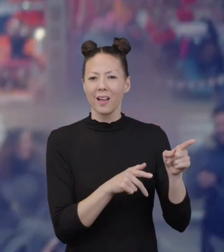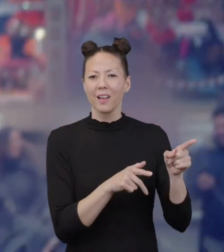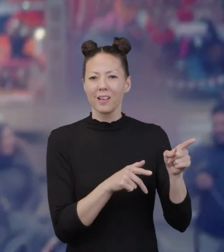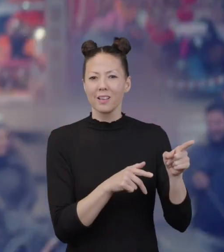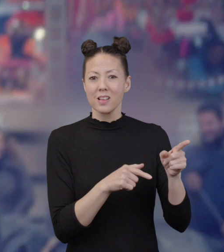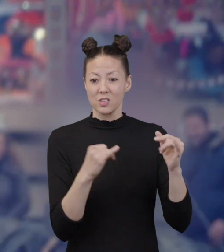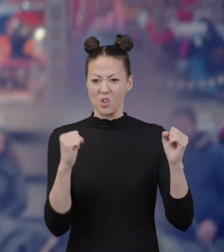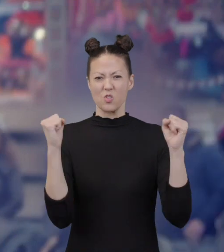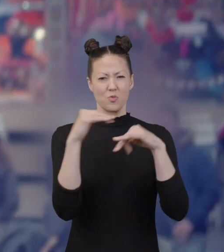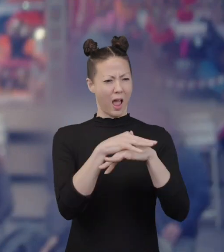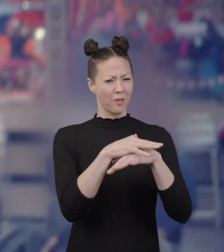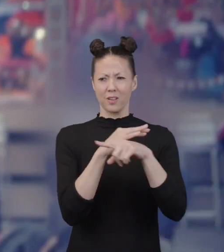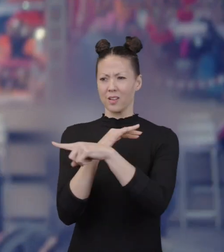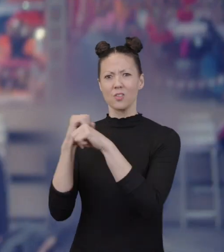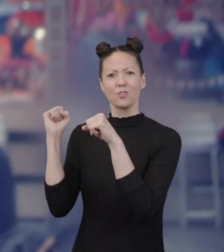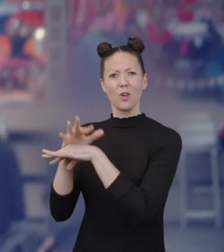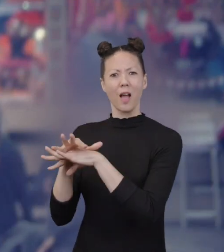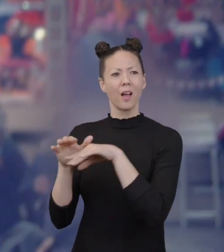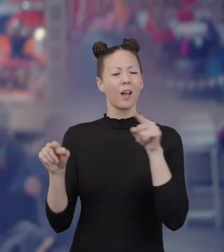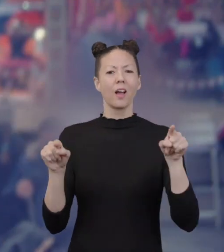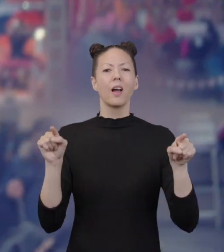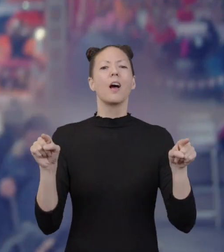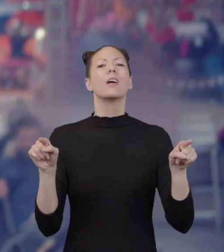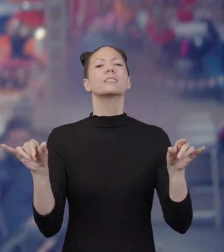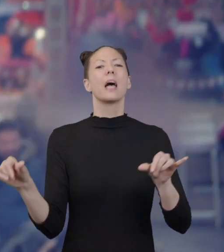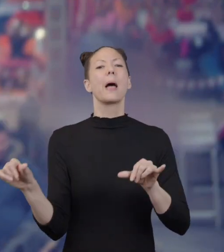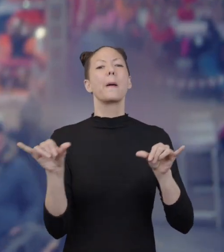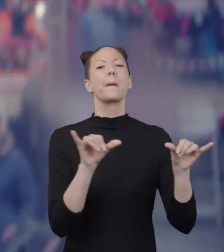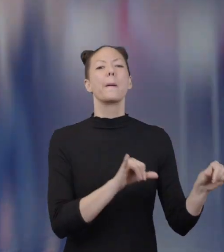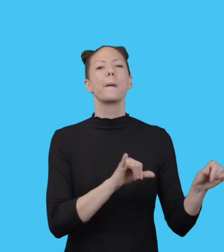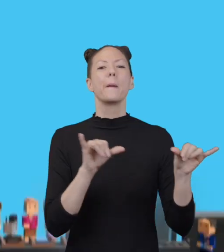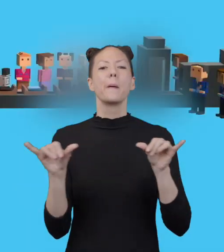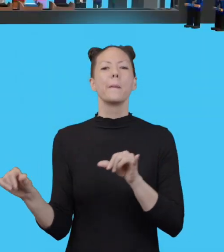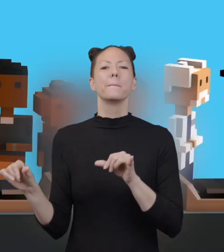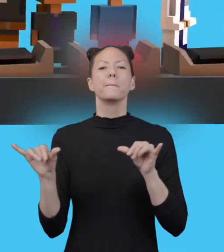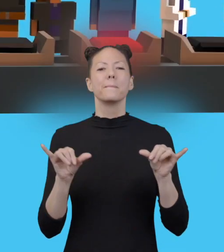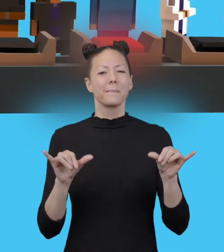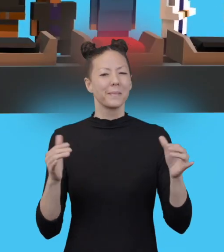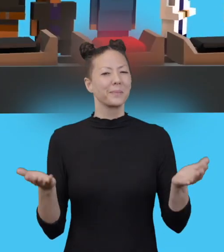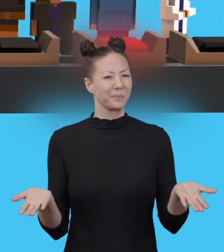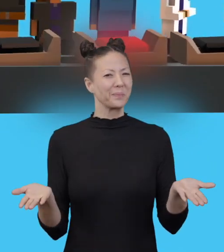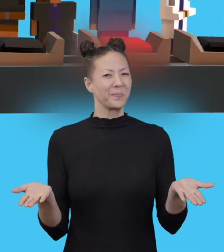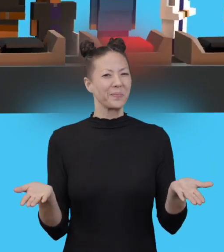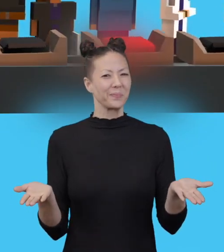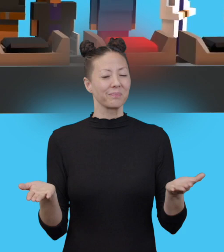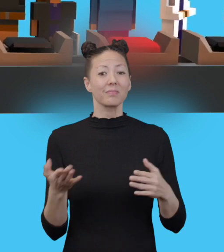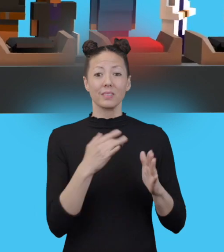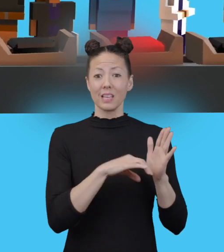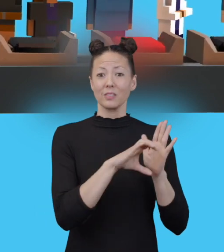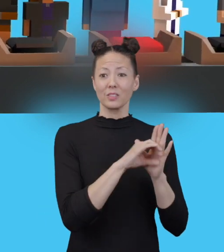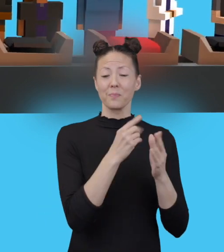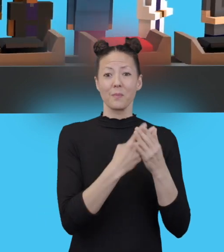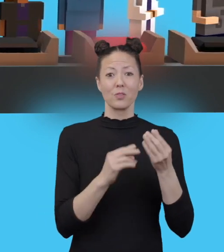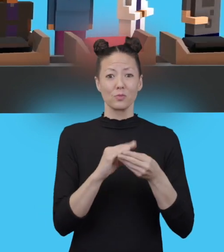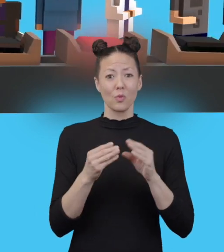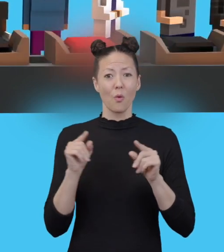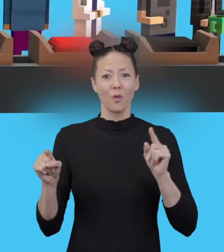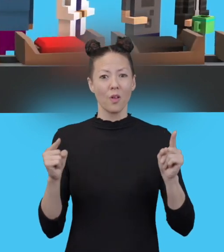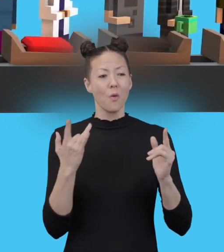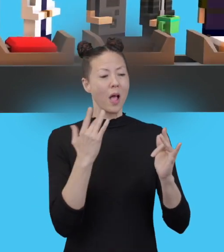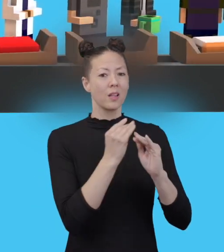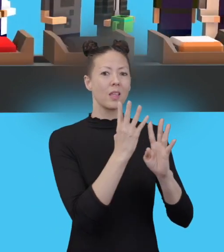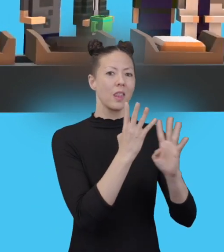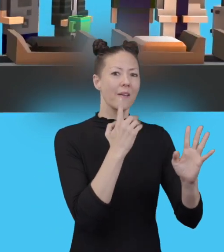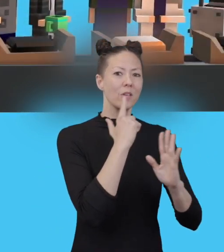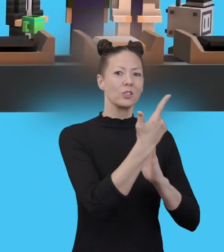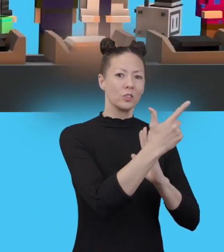So, a crowded place is something both stories have in common. Also, the characters in both stories are waiting in line for